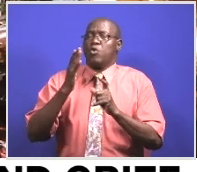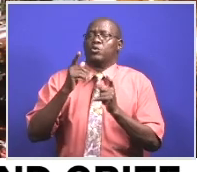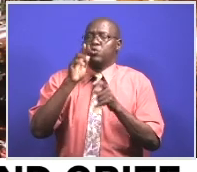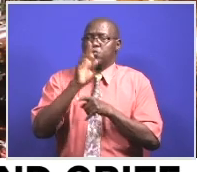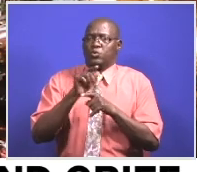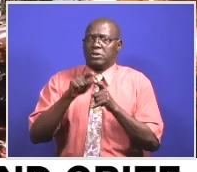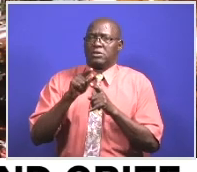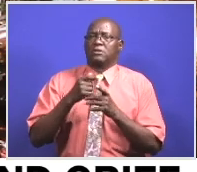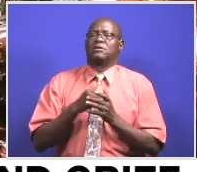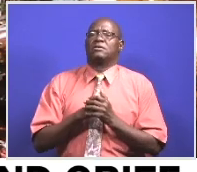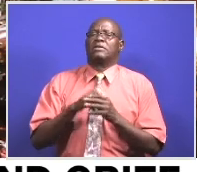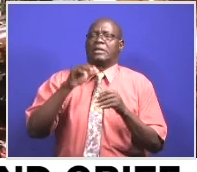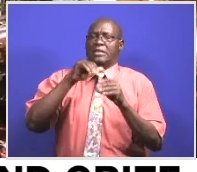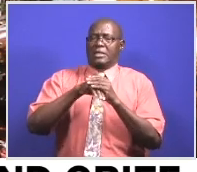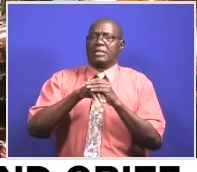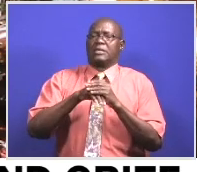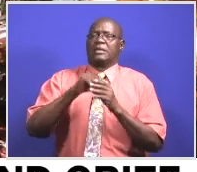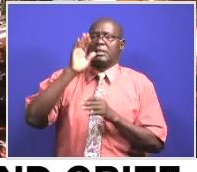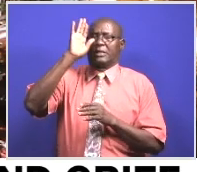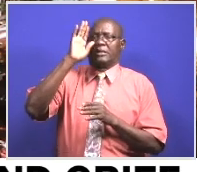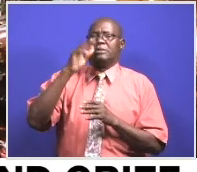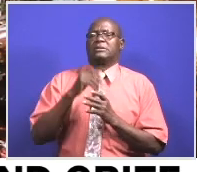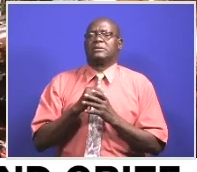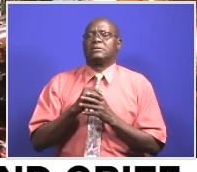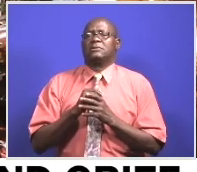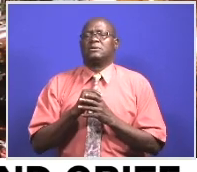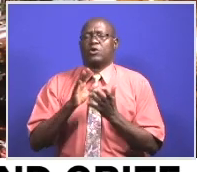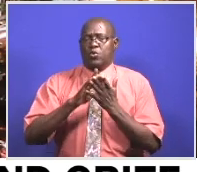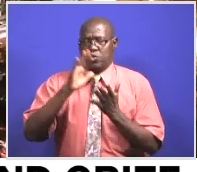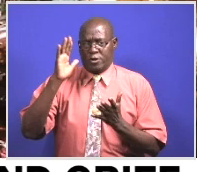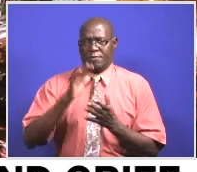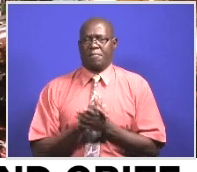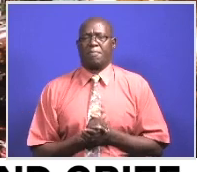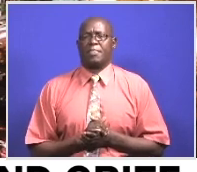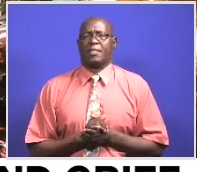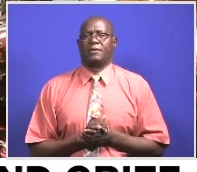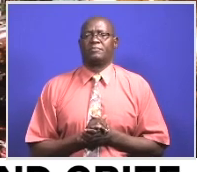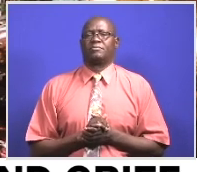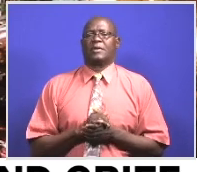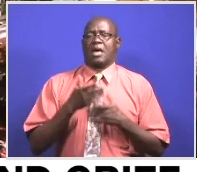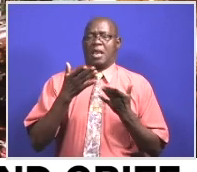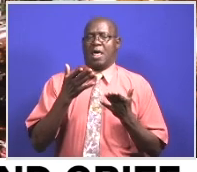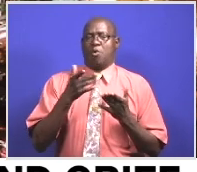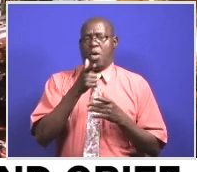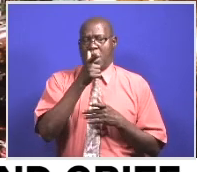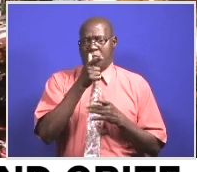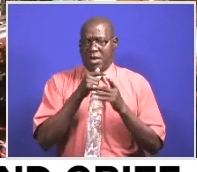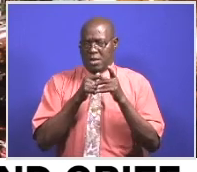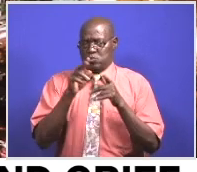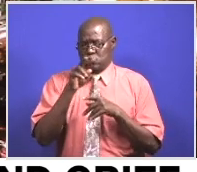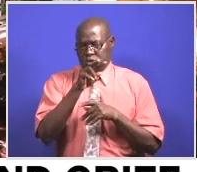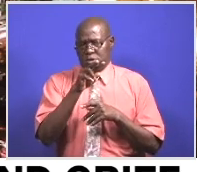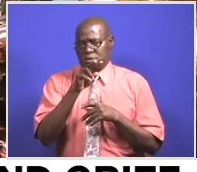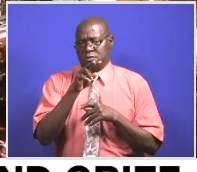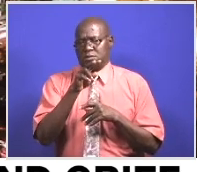I see time is kind of spent. So now I'll just ask you to please look at that camera and speak to someone who is dealing